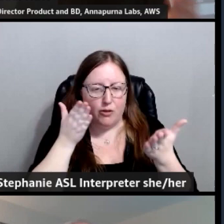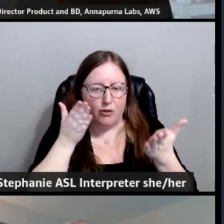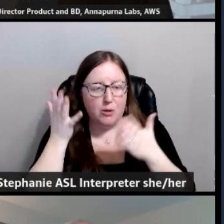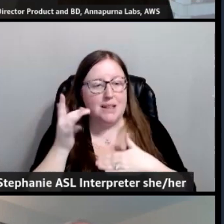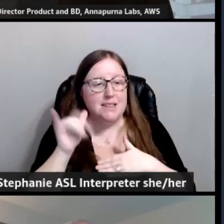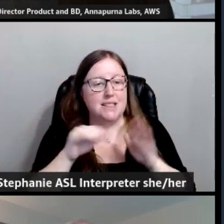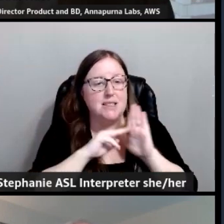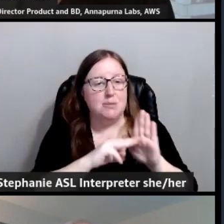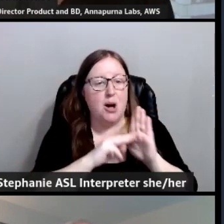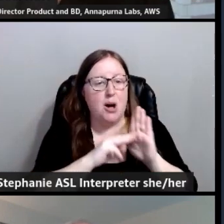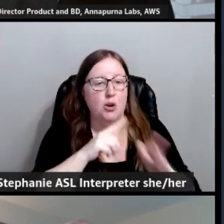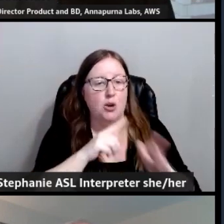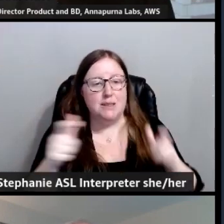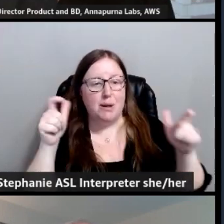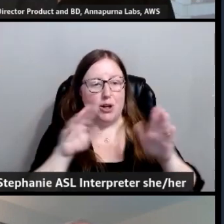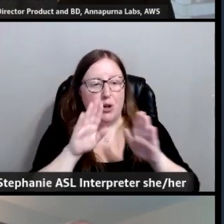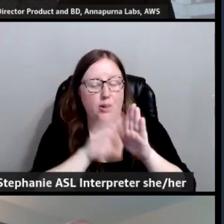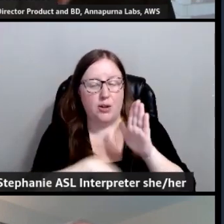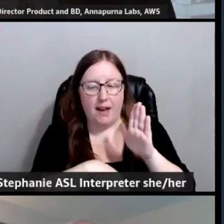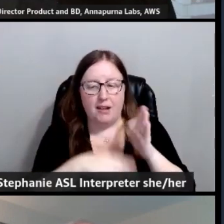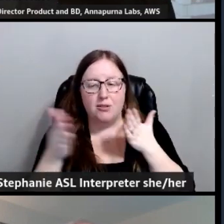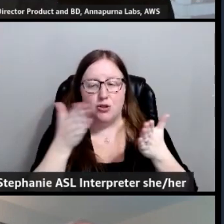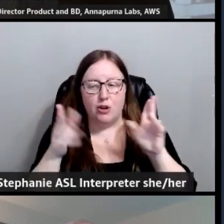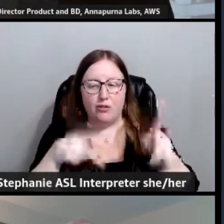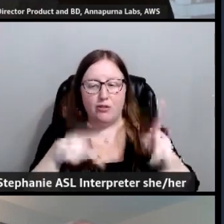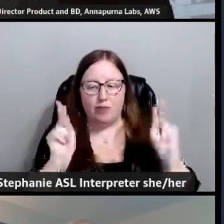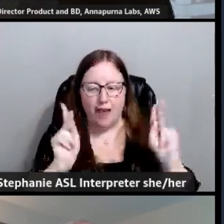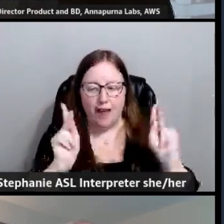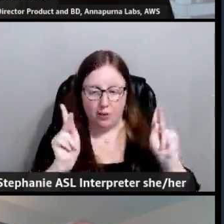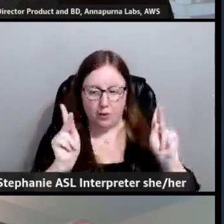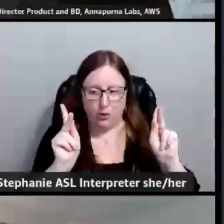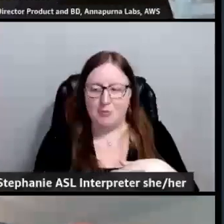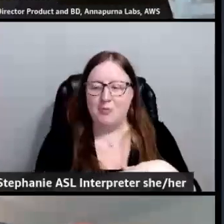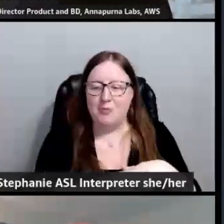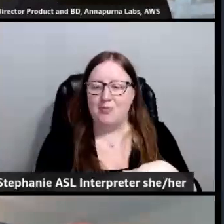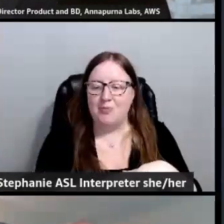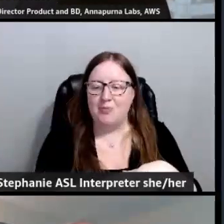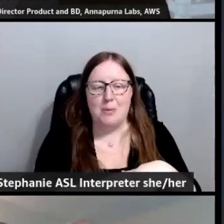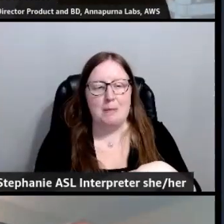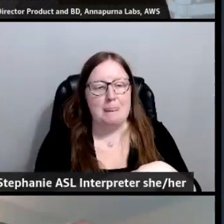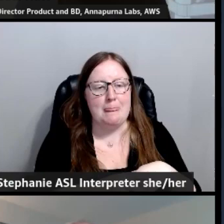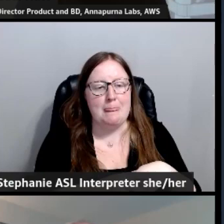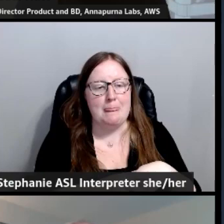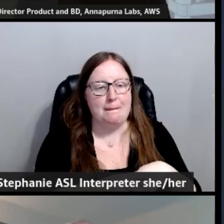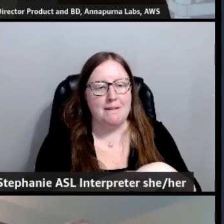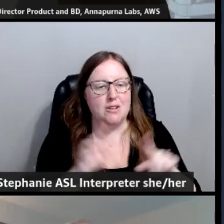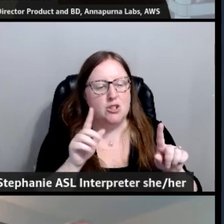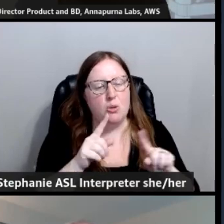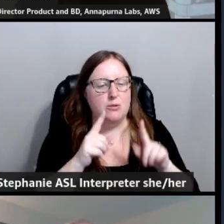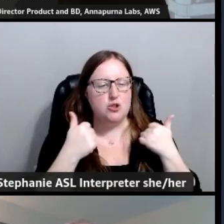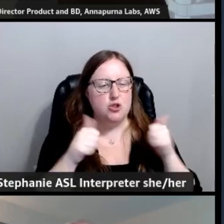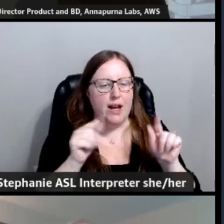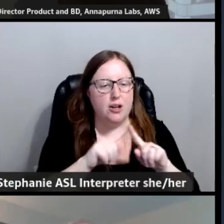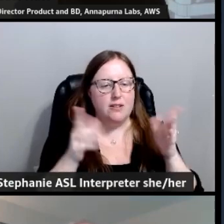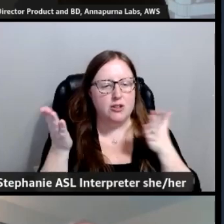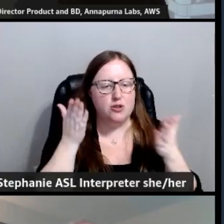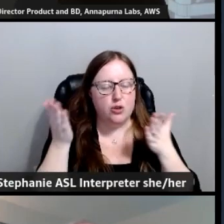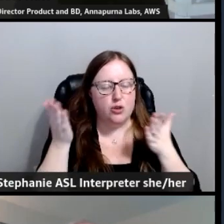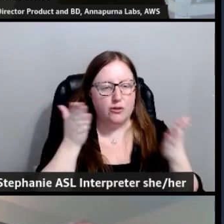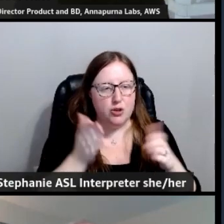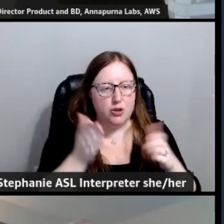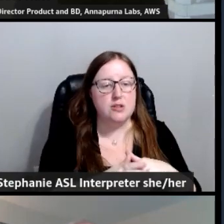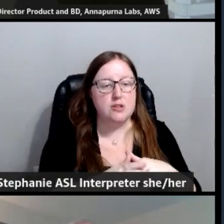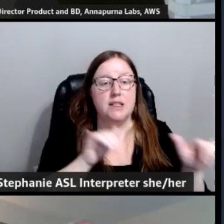is actually larger than what the server allows, so you get out of memory when you try on different servers. And